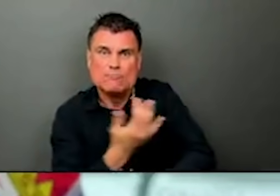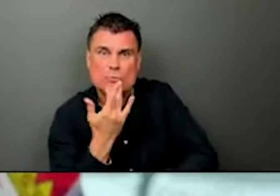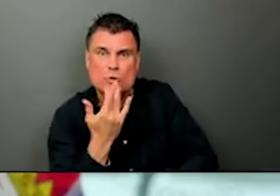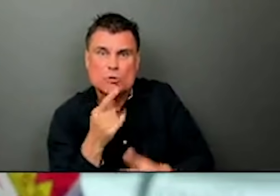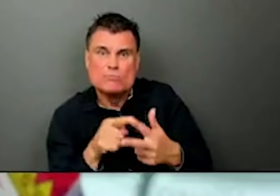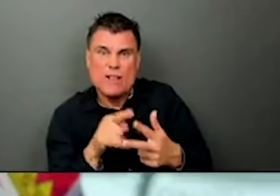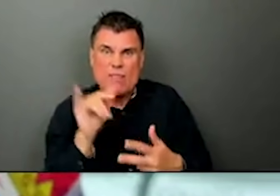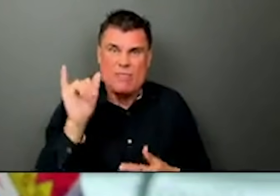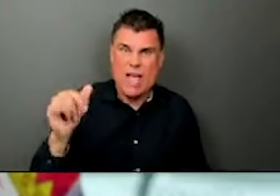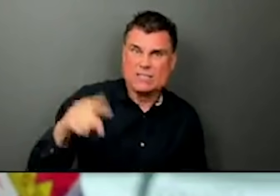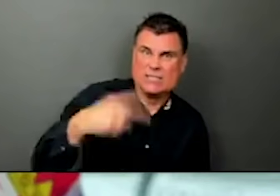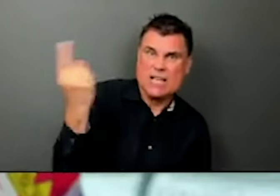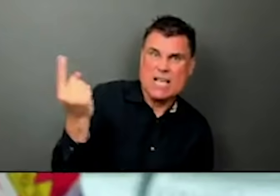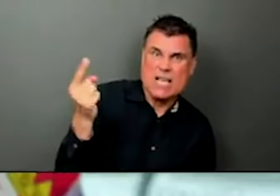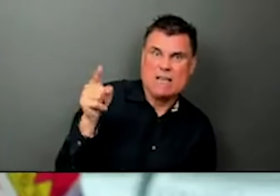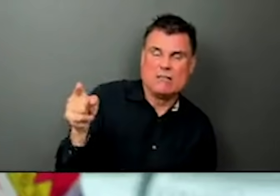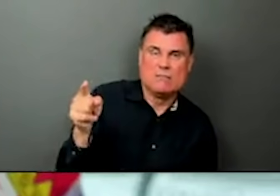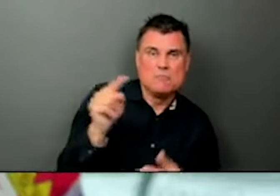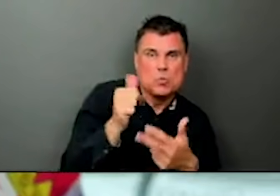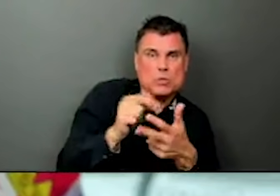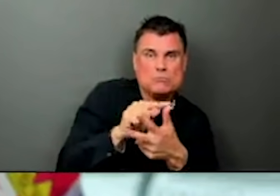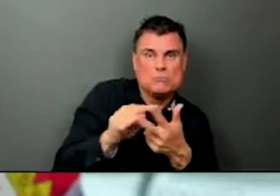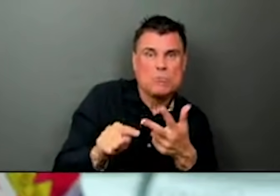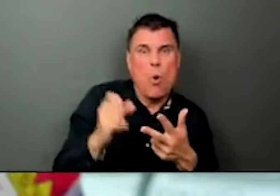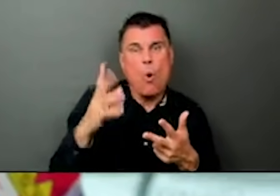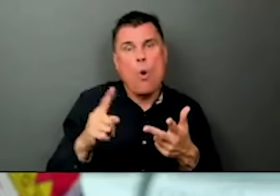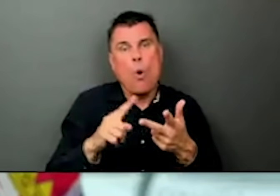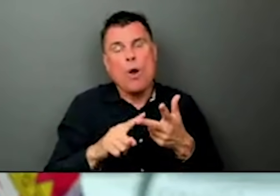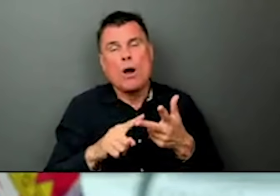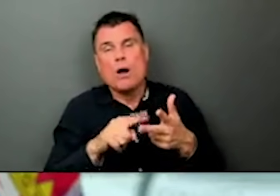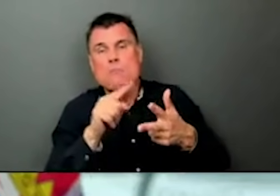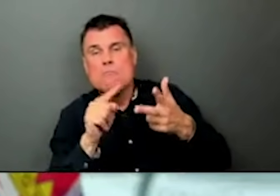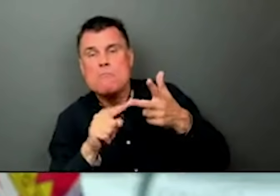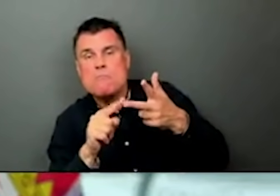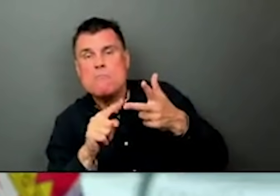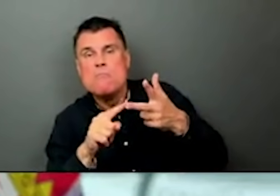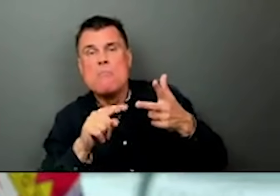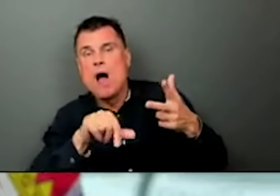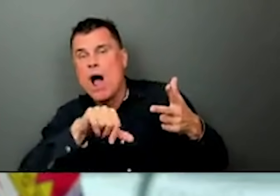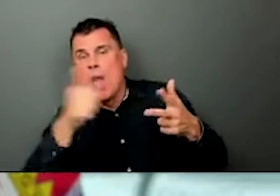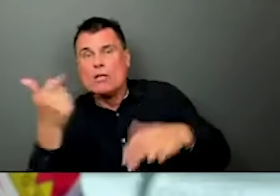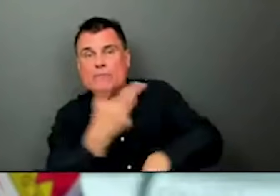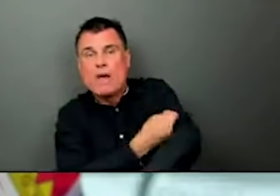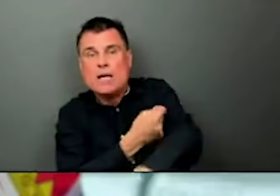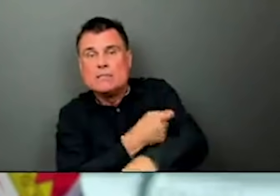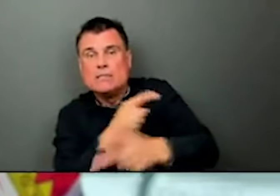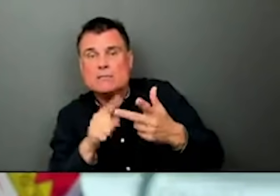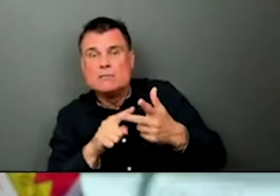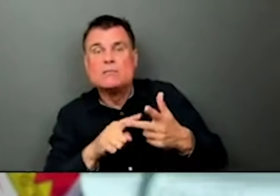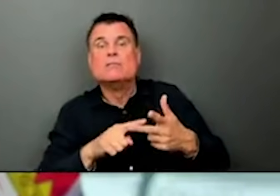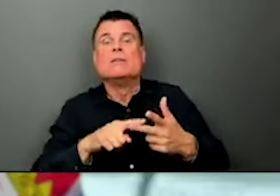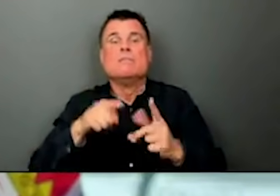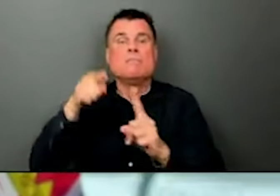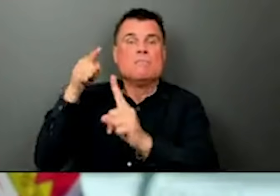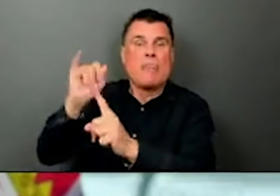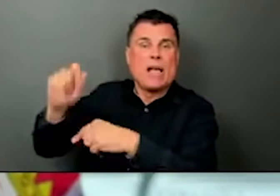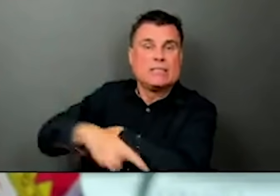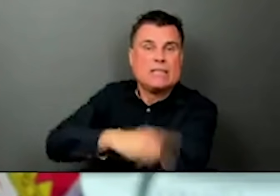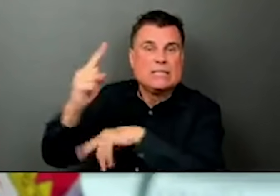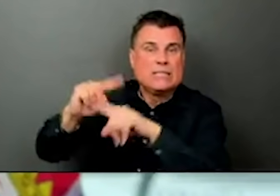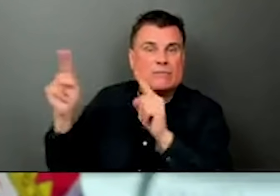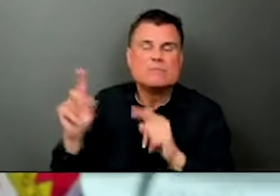be invited for a second dose of vaccination, as well as general parameters about when groups of